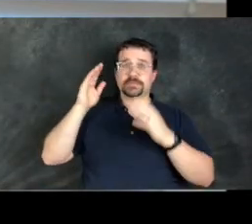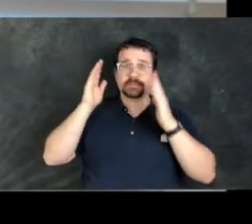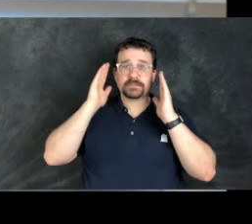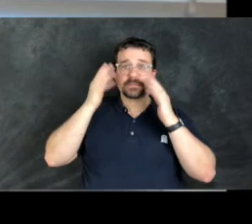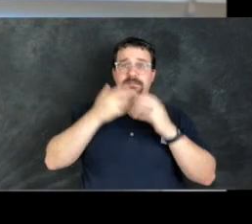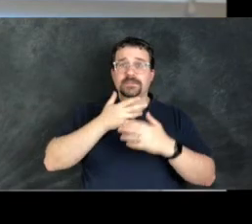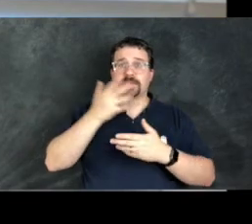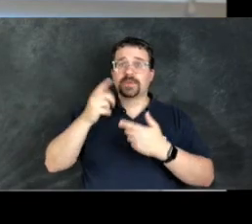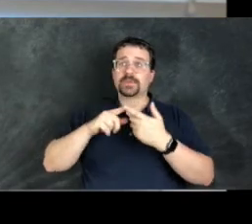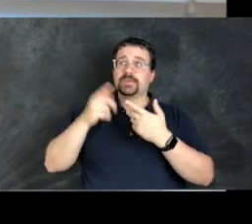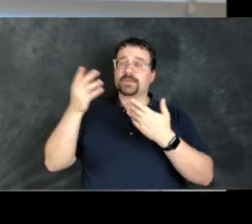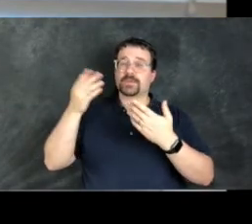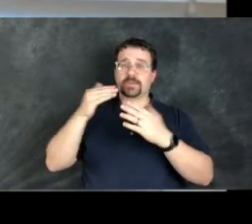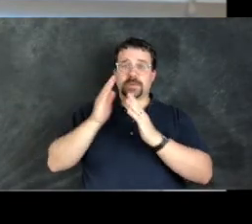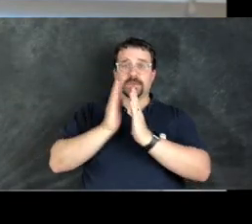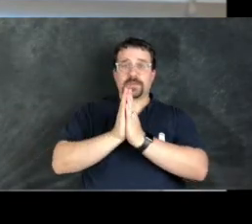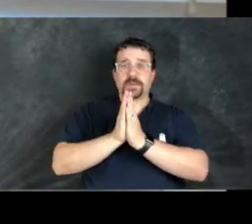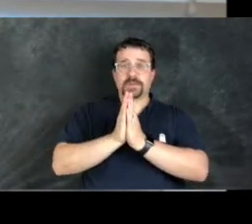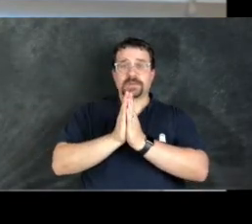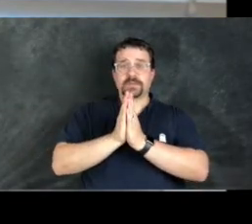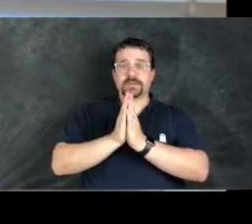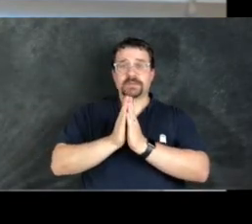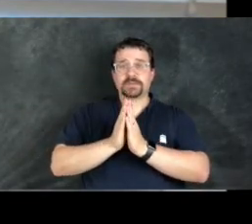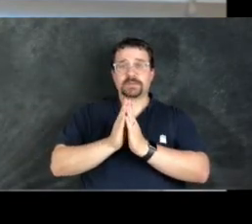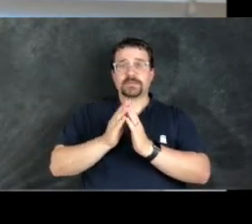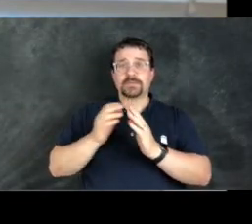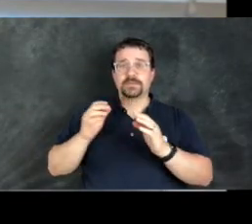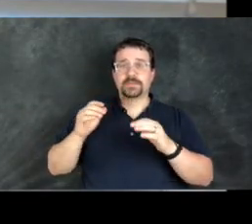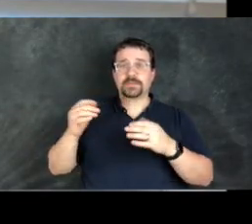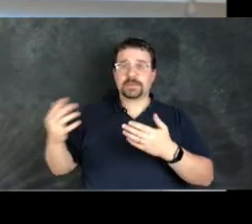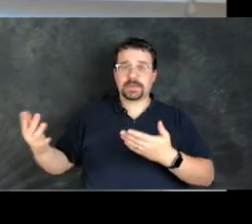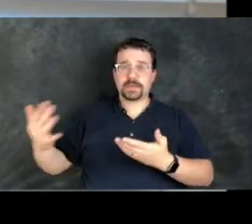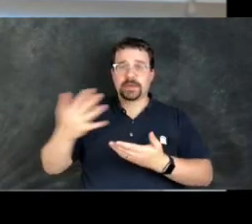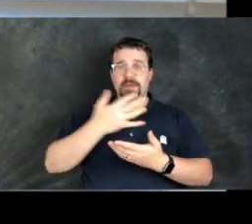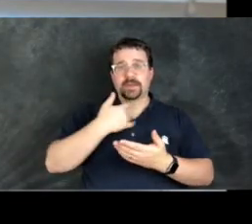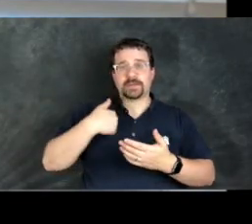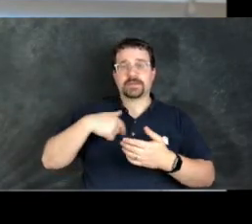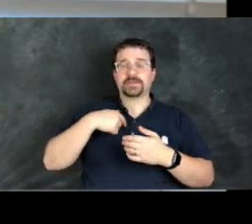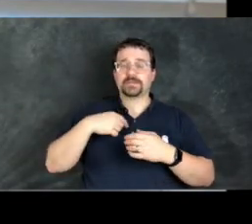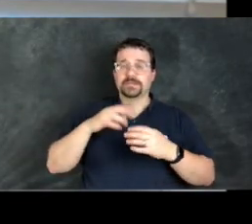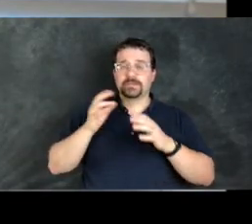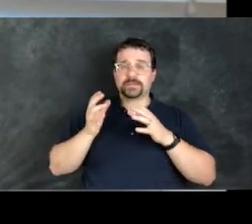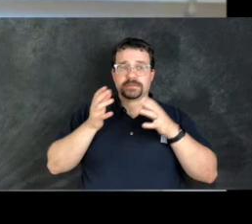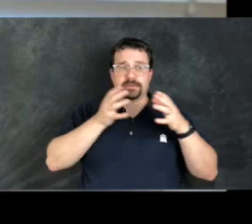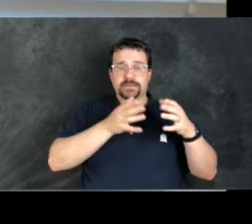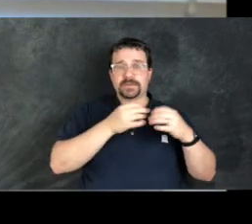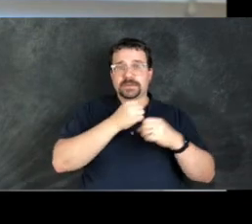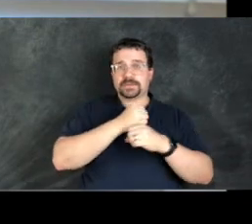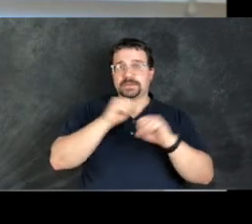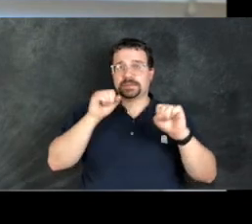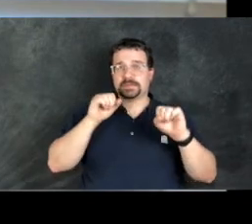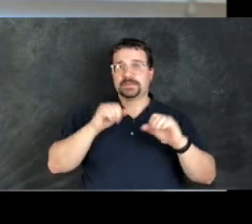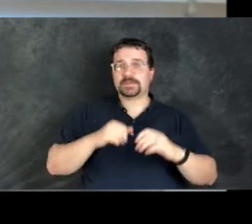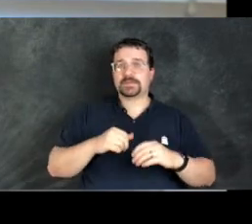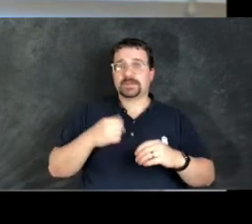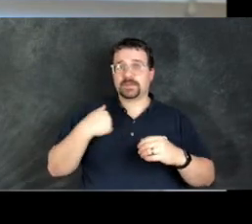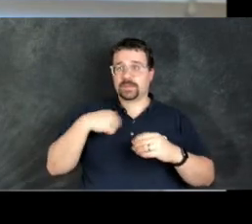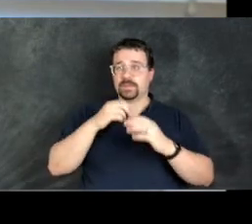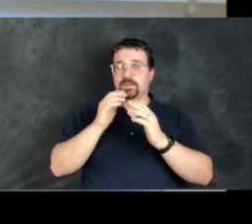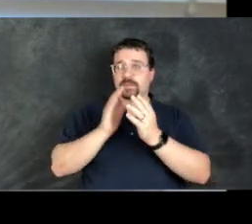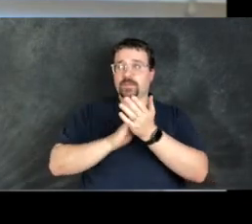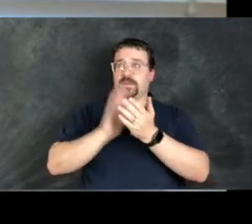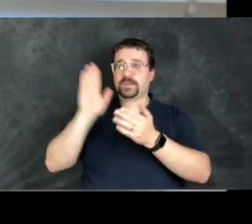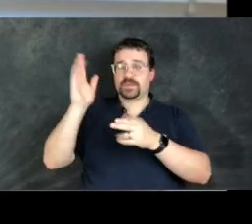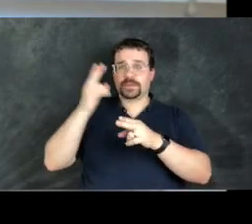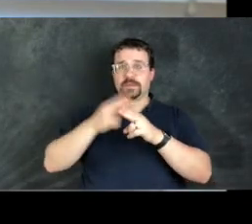our cries to you, we pray. Gather us up and set us in safety, and we will